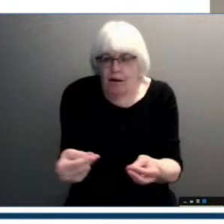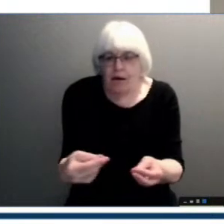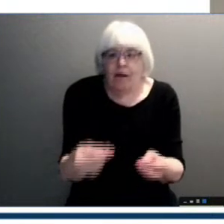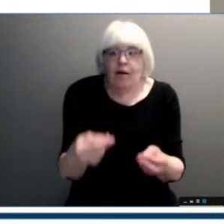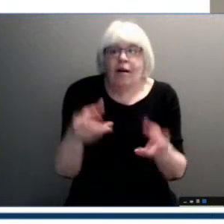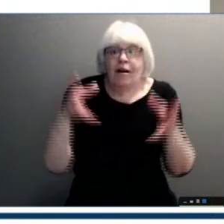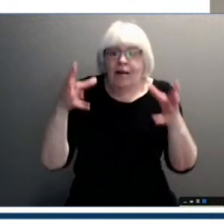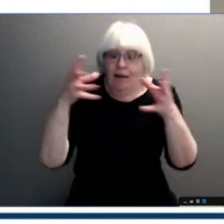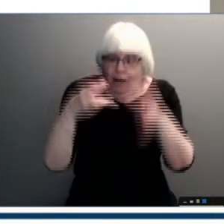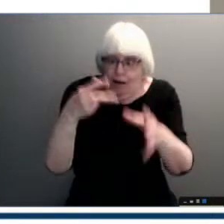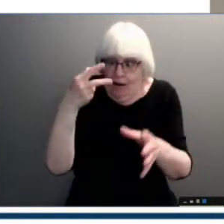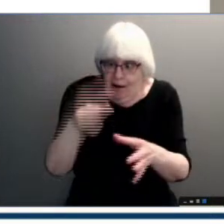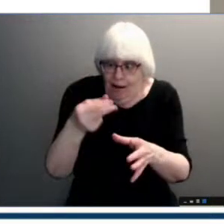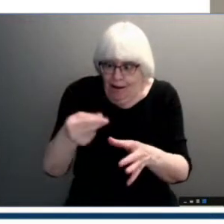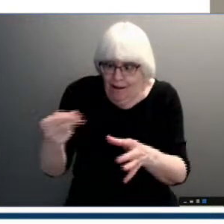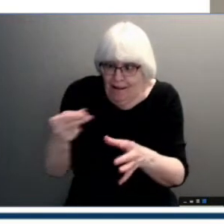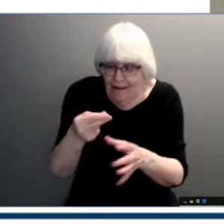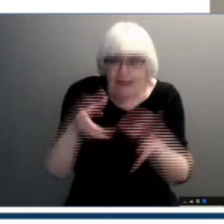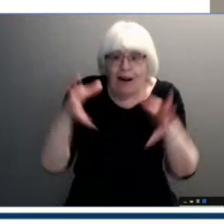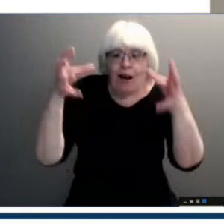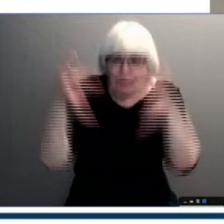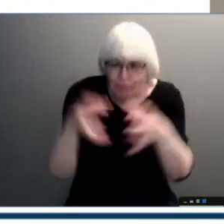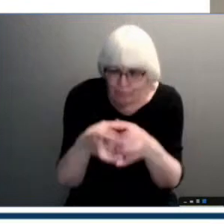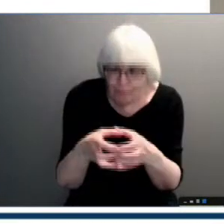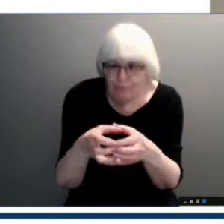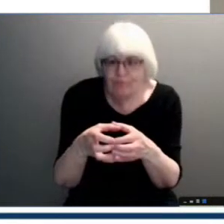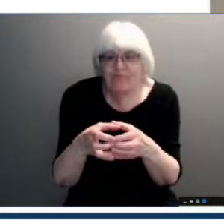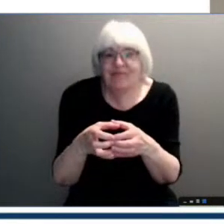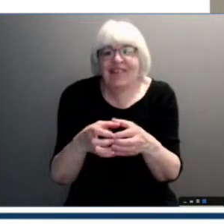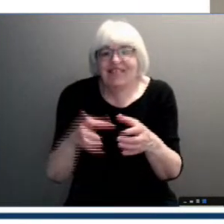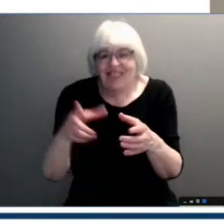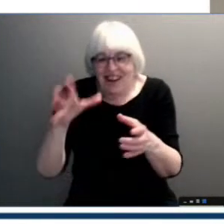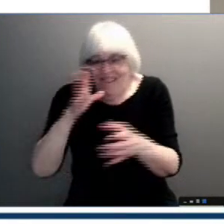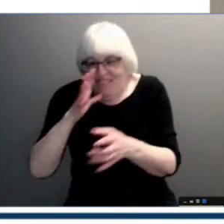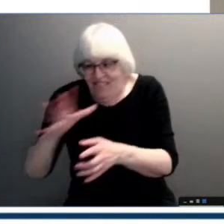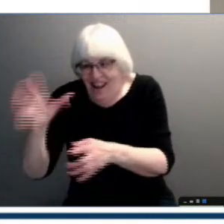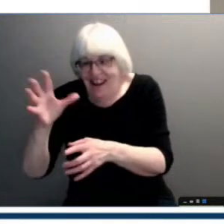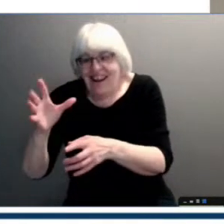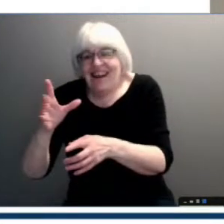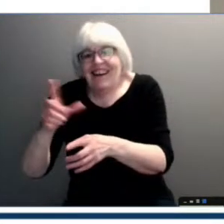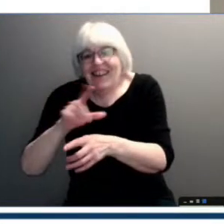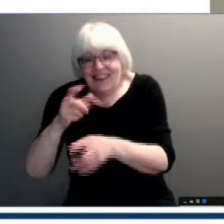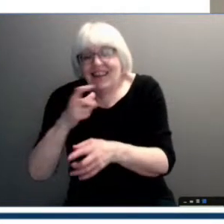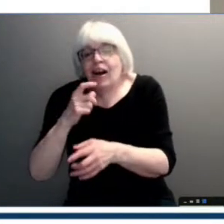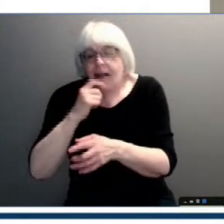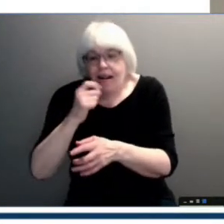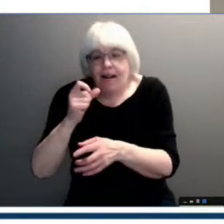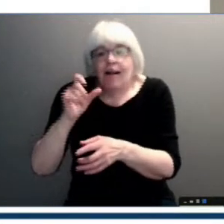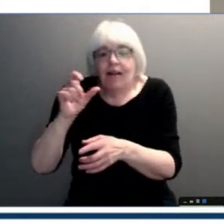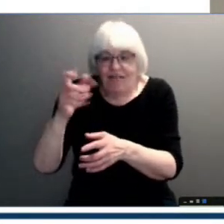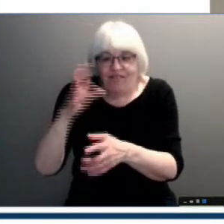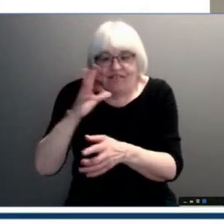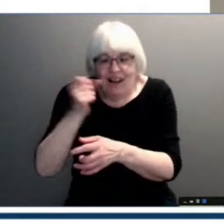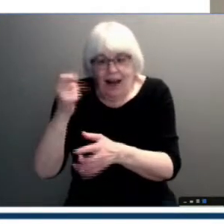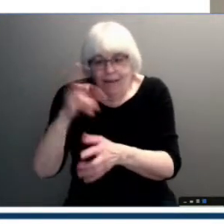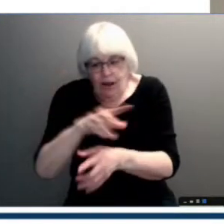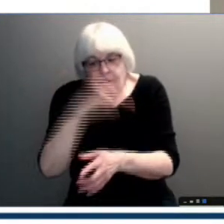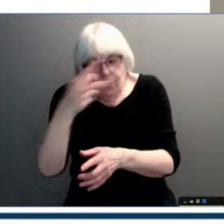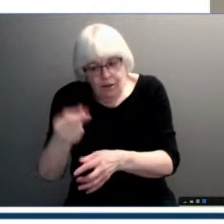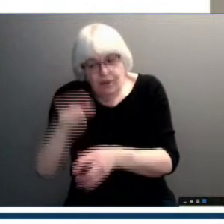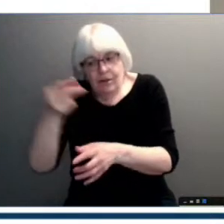5 to 11-year-olds. So we're still immunizing lots of people, and we'll get to the younger age groups as